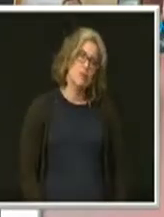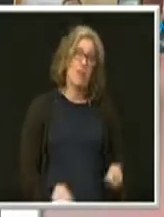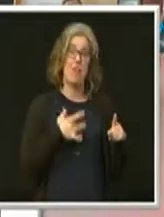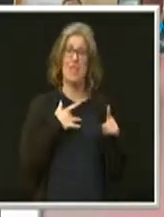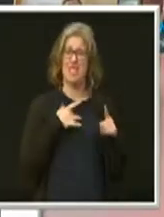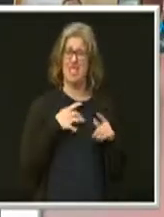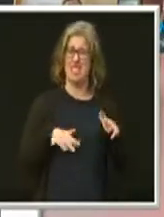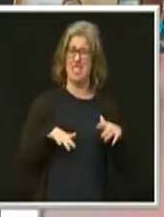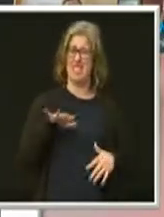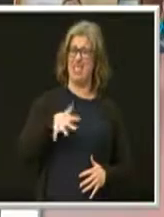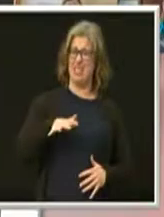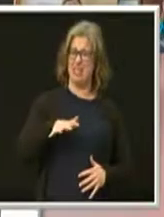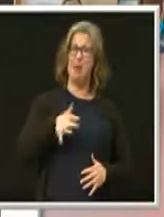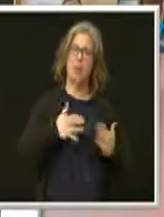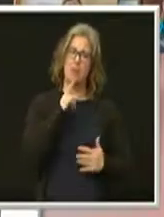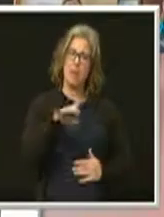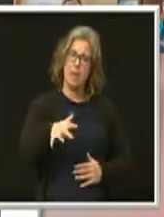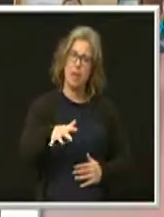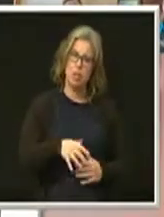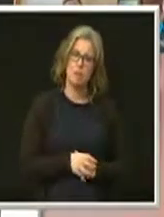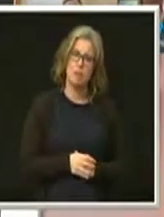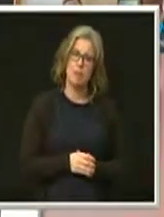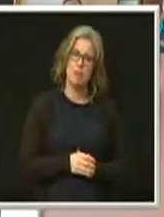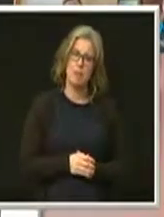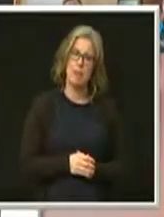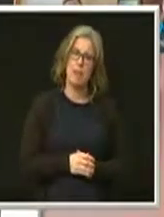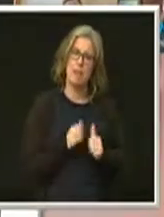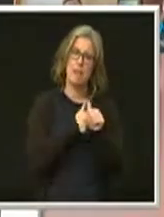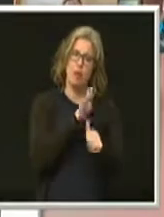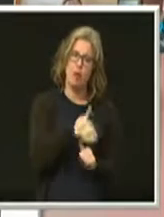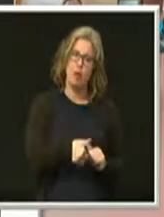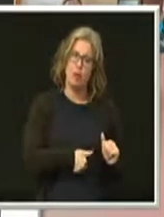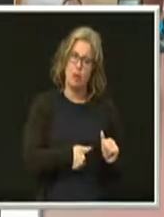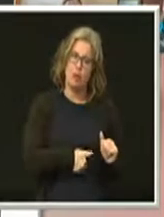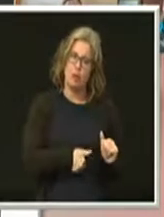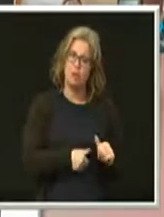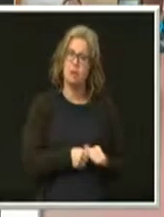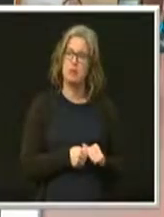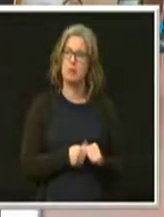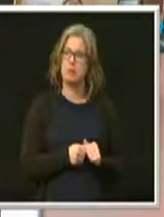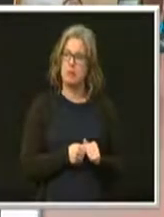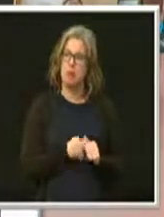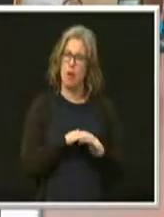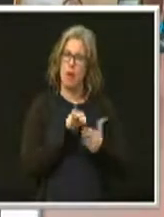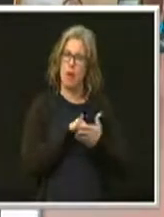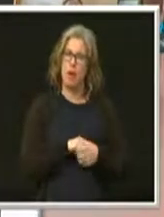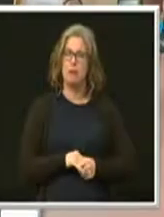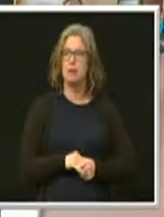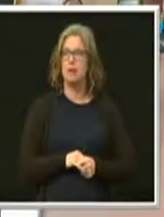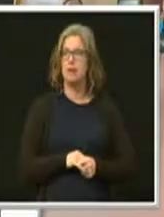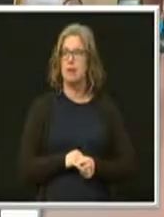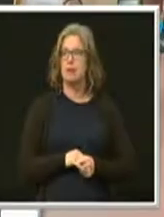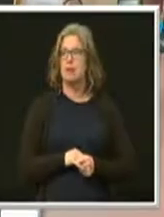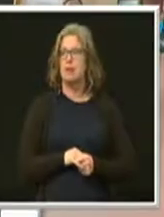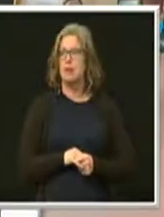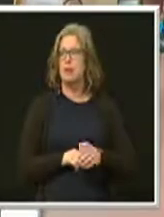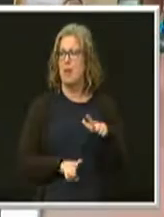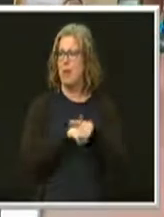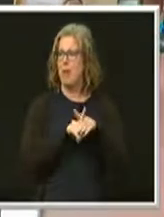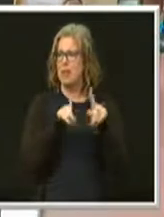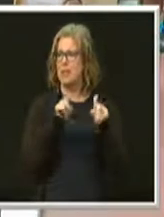feels sketchy, it probably is sketchy. So, follow your intuition and gut on that. On the pop-up